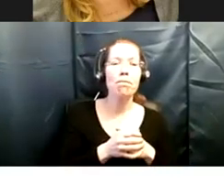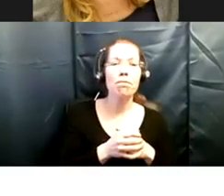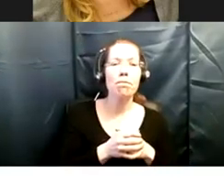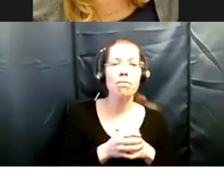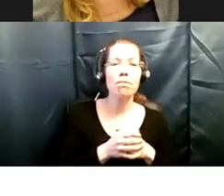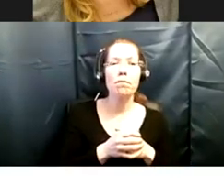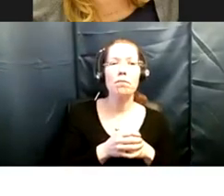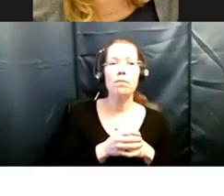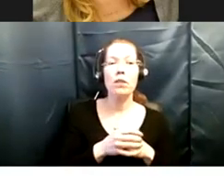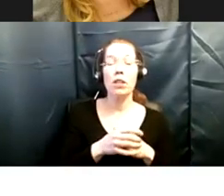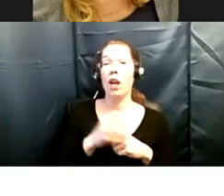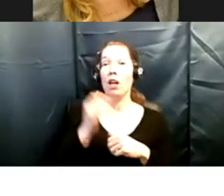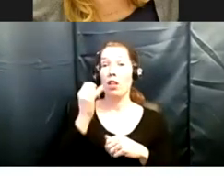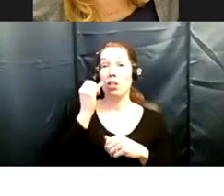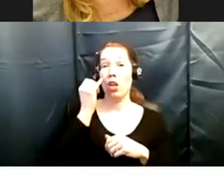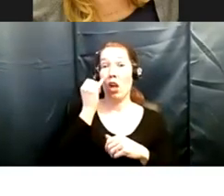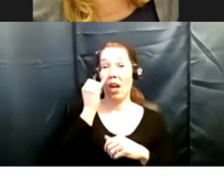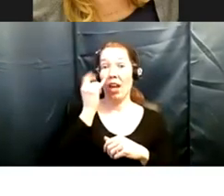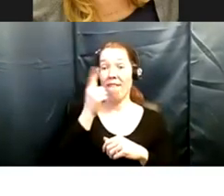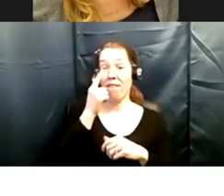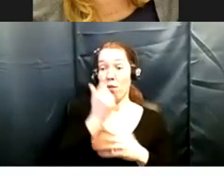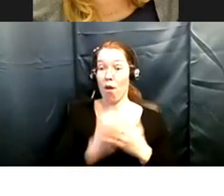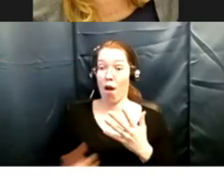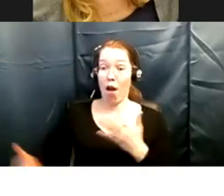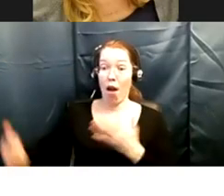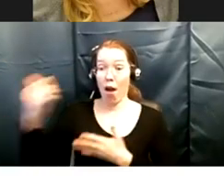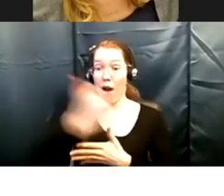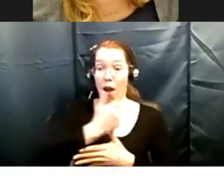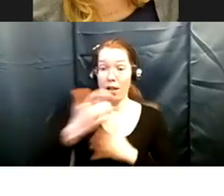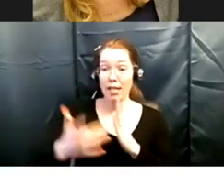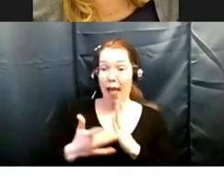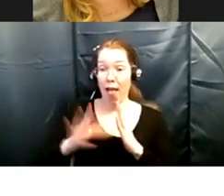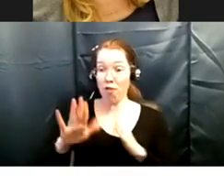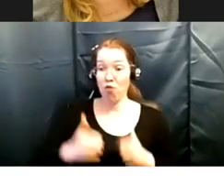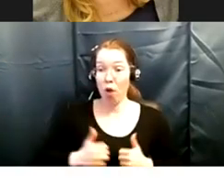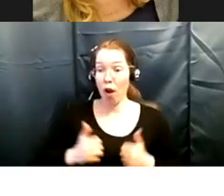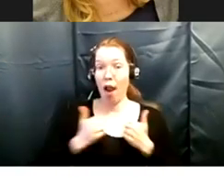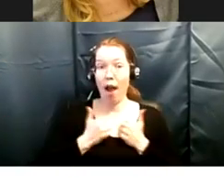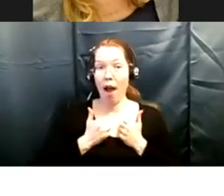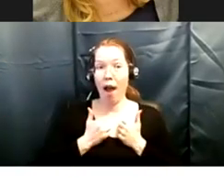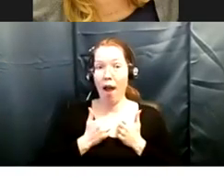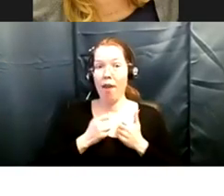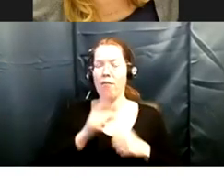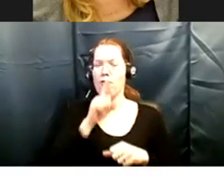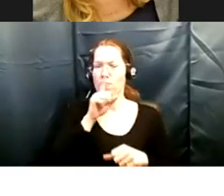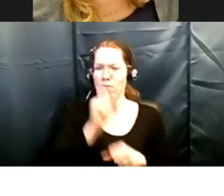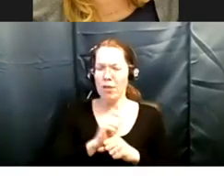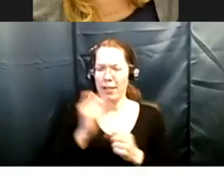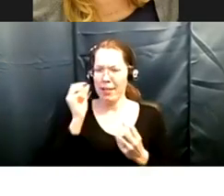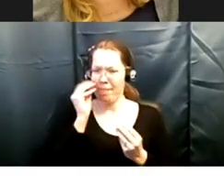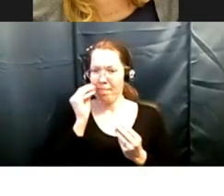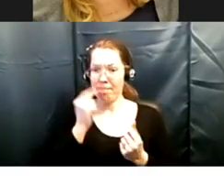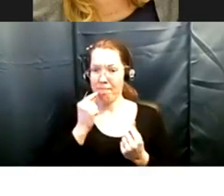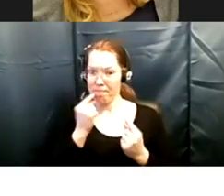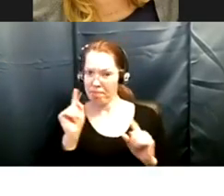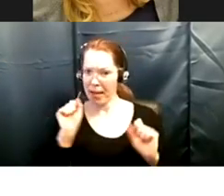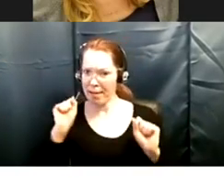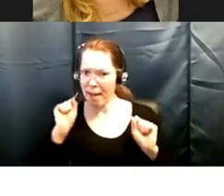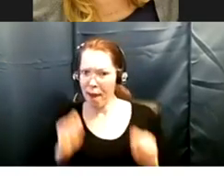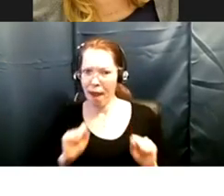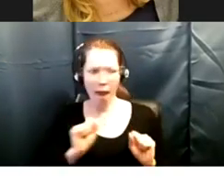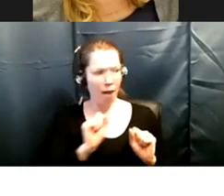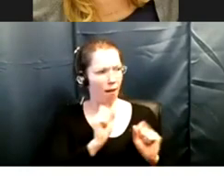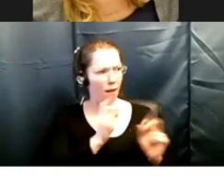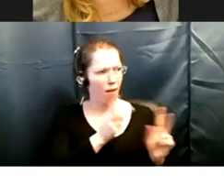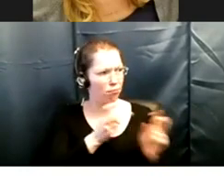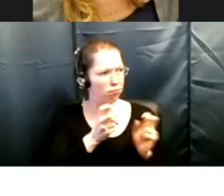follow technology first as a philosophy for your life? Think about that. For you to really think, can I use technology